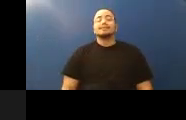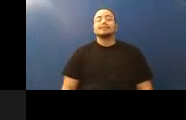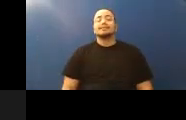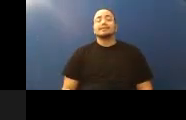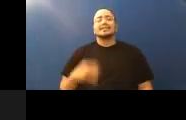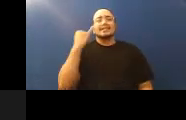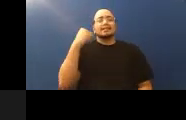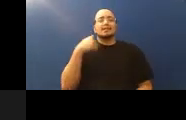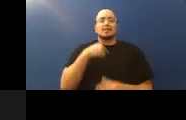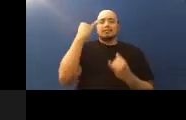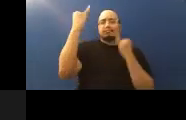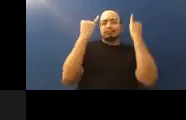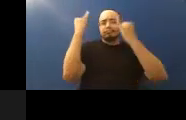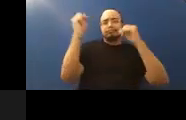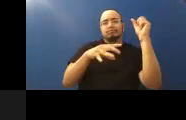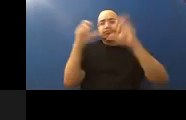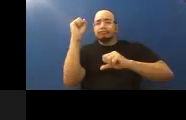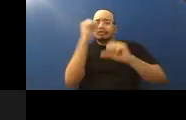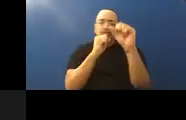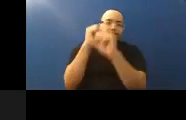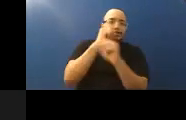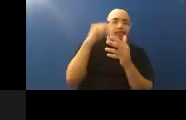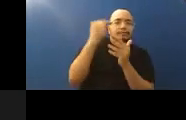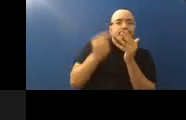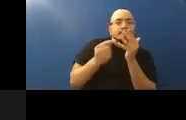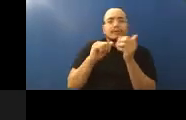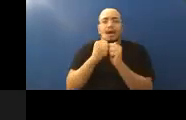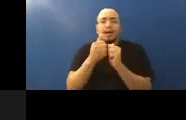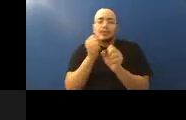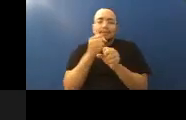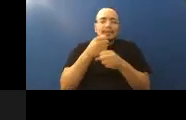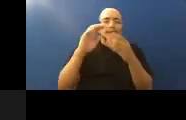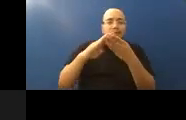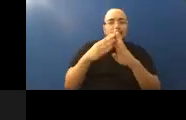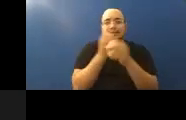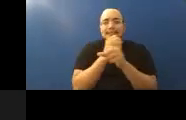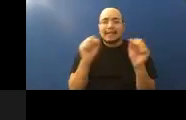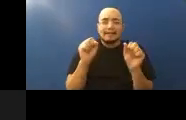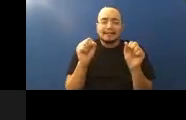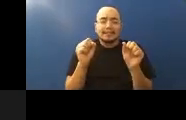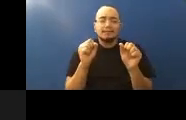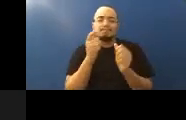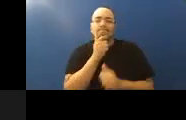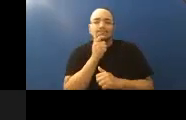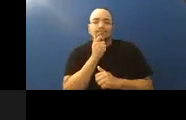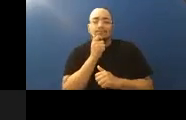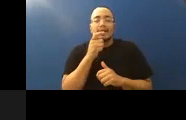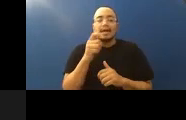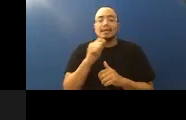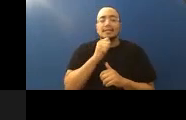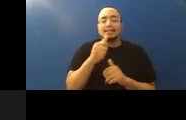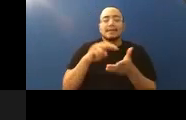strategically about building that infrastructure, and again, like, this doesn't always have to be something that's facilitated